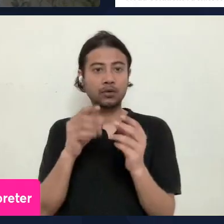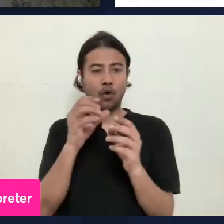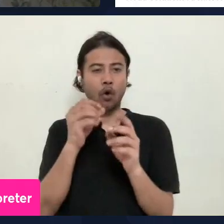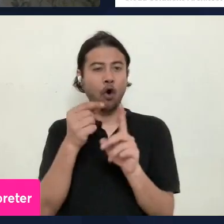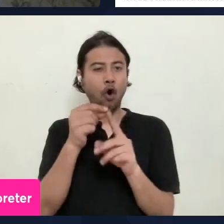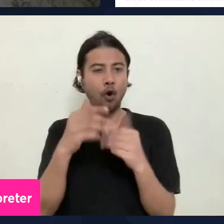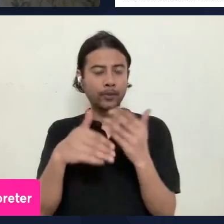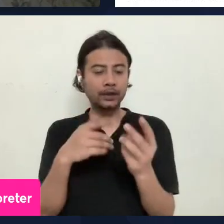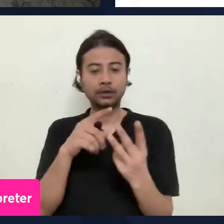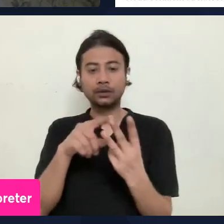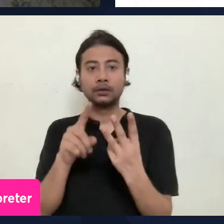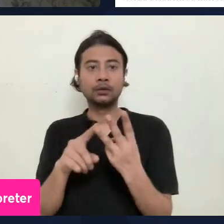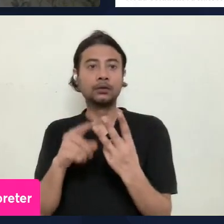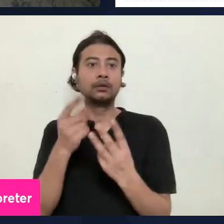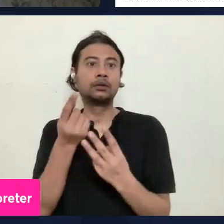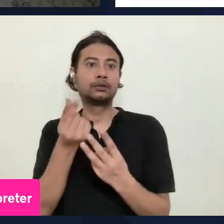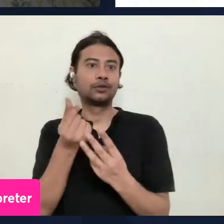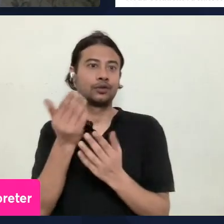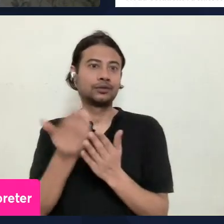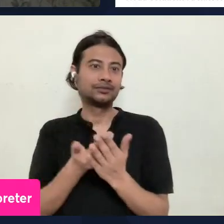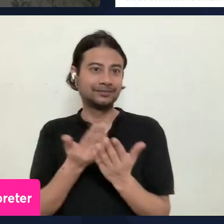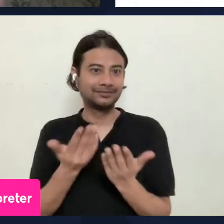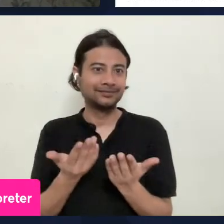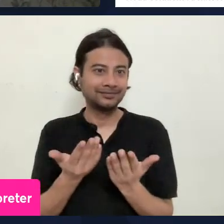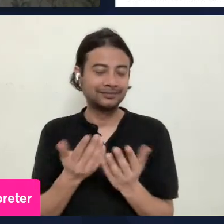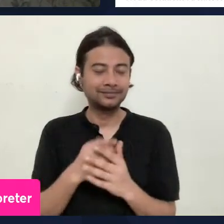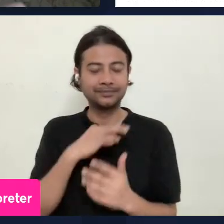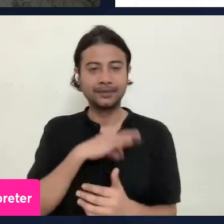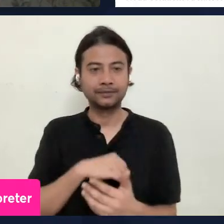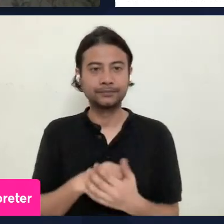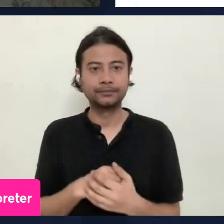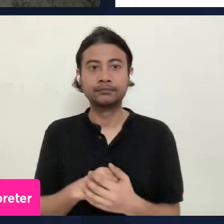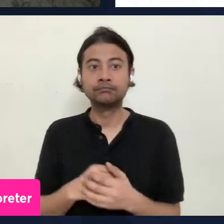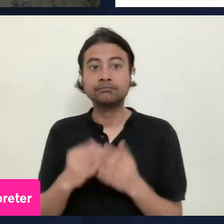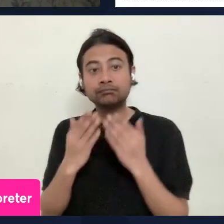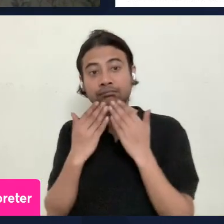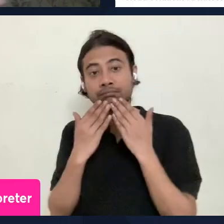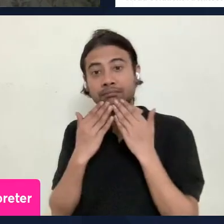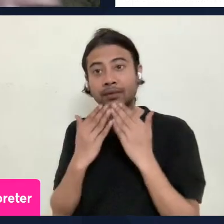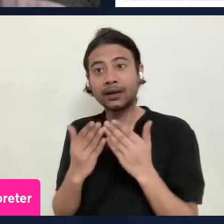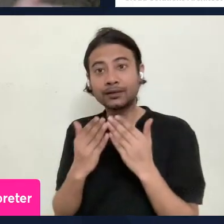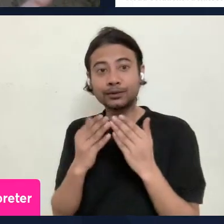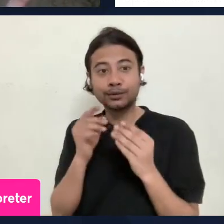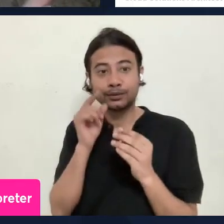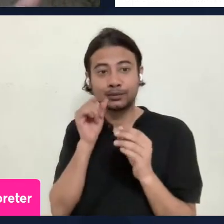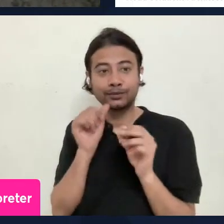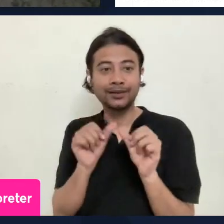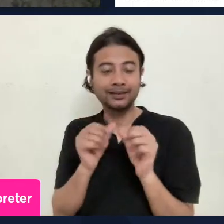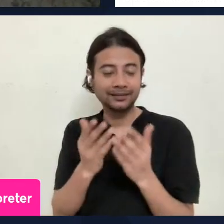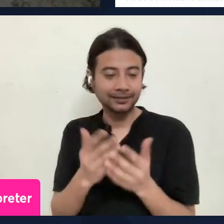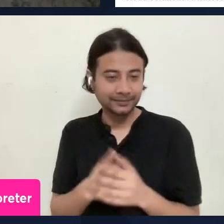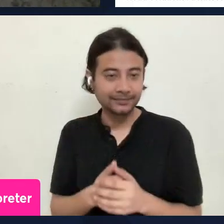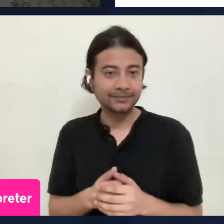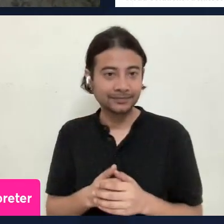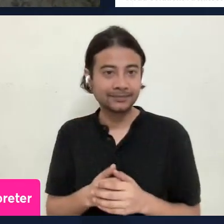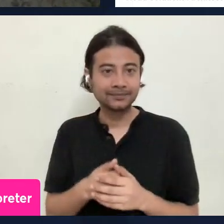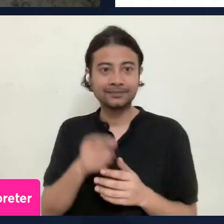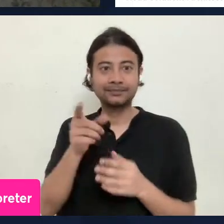Thanks for that, Anthony. And thank you for making us understand as to where it fits in terms of these 3 different key